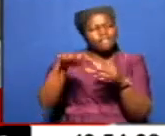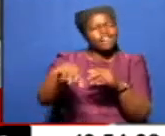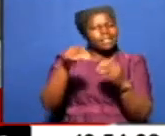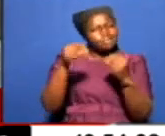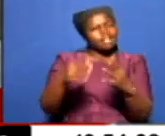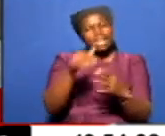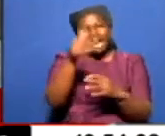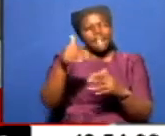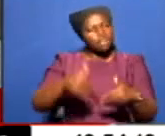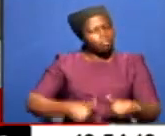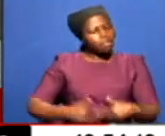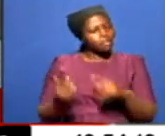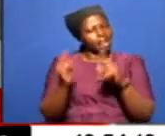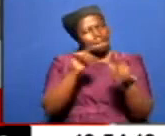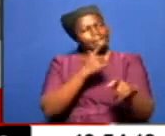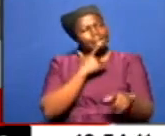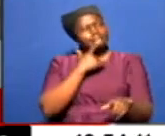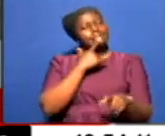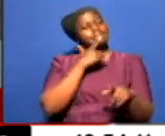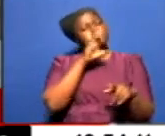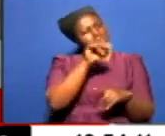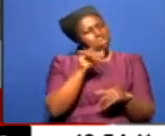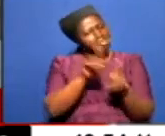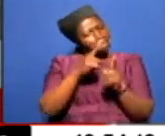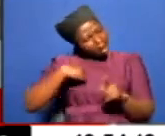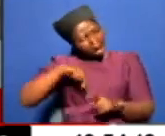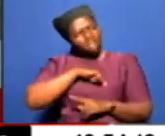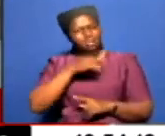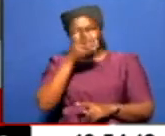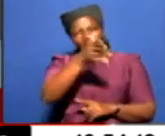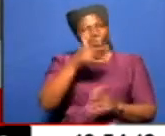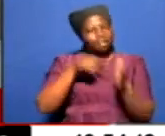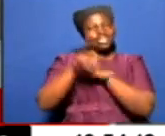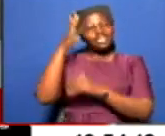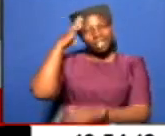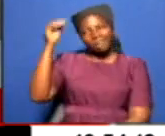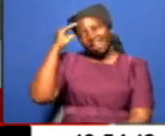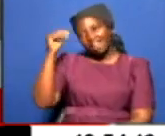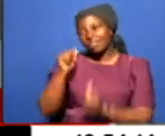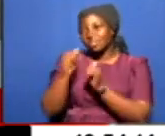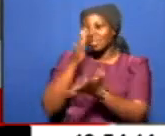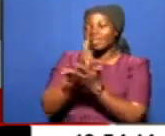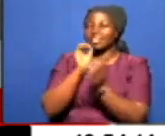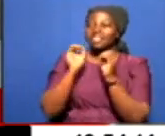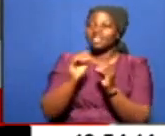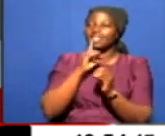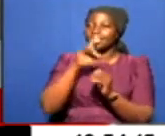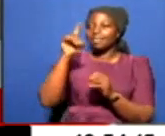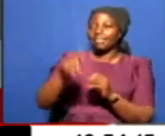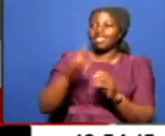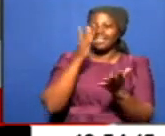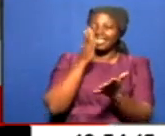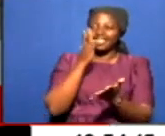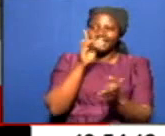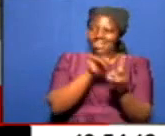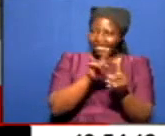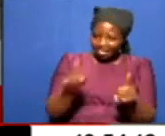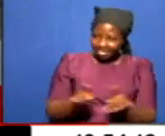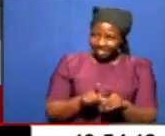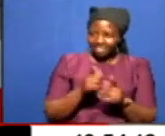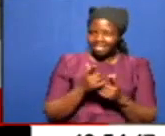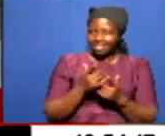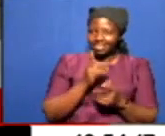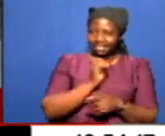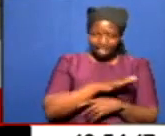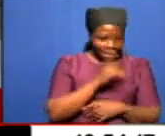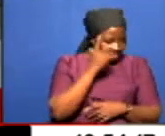up and saying, oh, even us, we were in Somalia, which is not true. So we also have to verify. Yeah. I thought they would be afraid that they would be arrested.